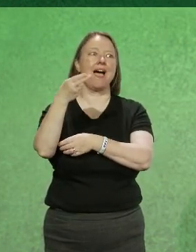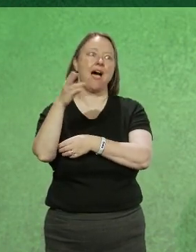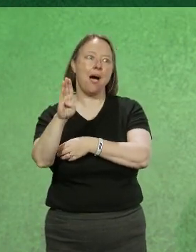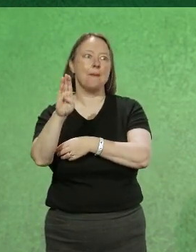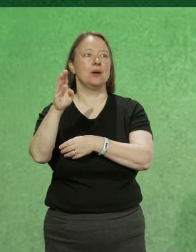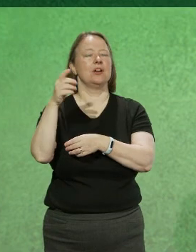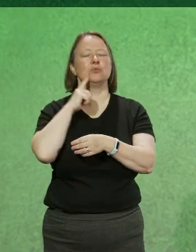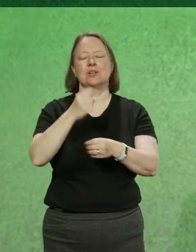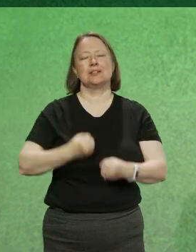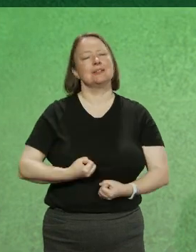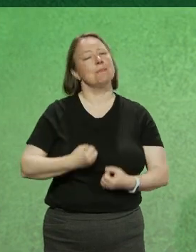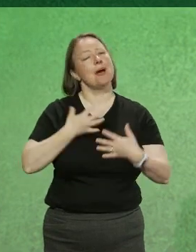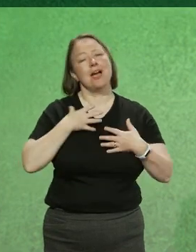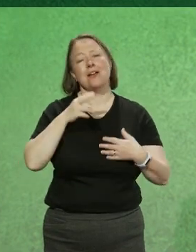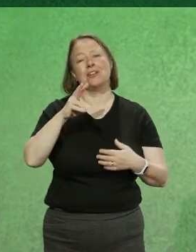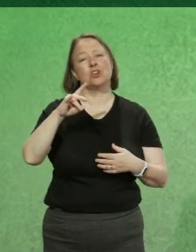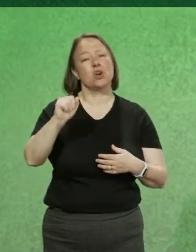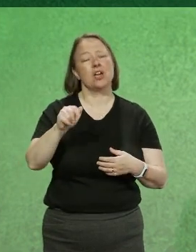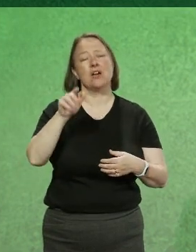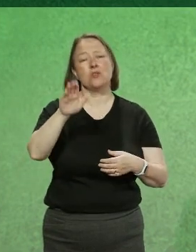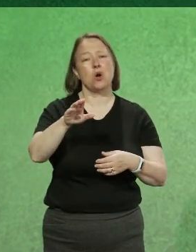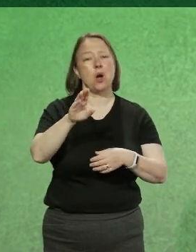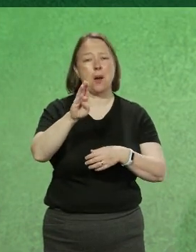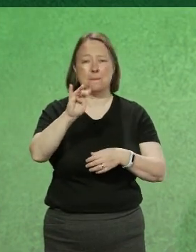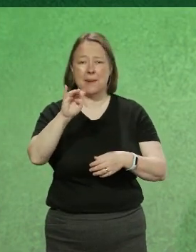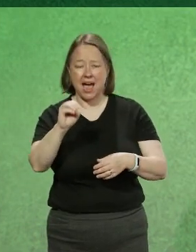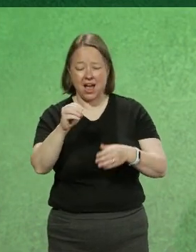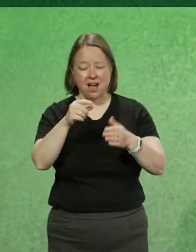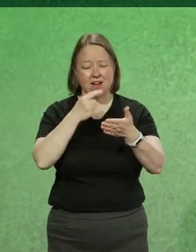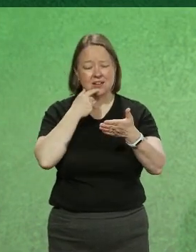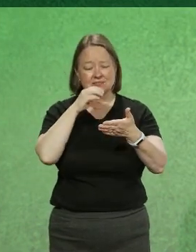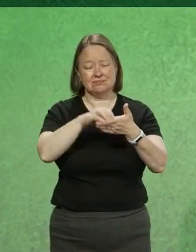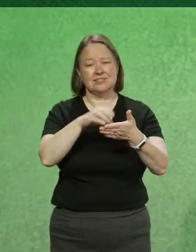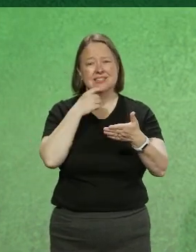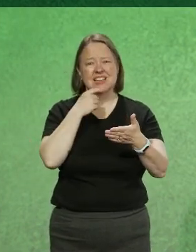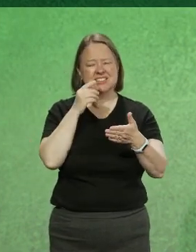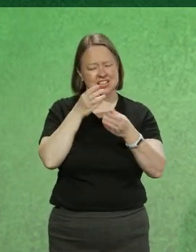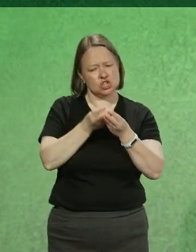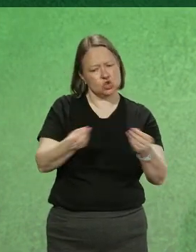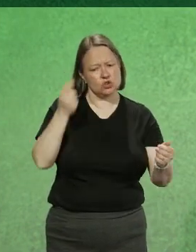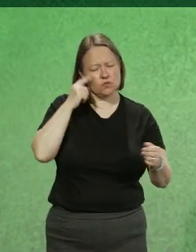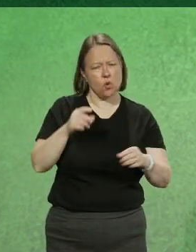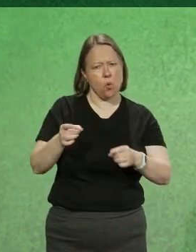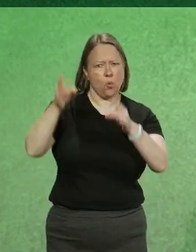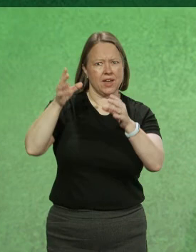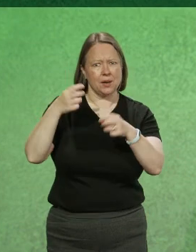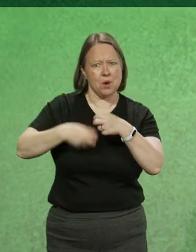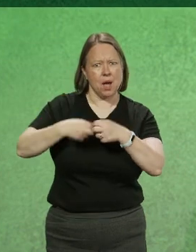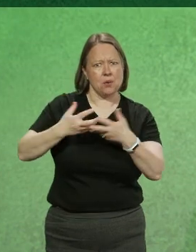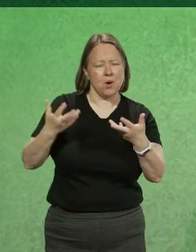particularly inspired, Victoria, of your bio where you said that the solution to wicked problems